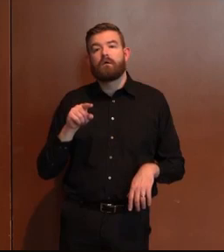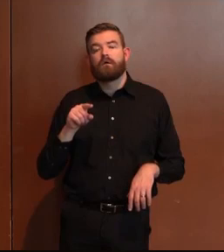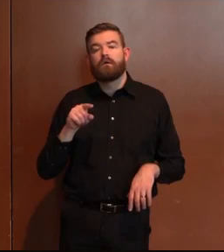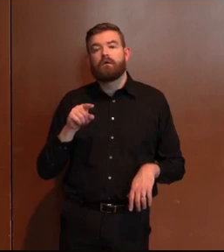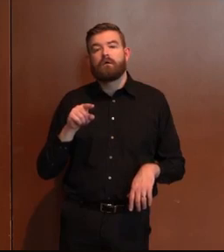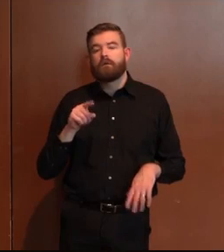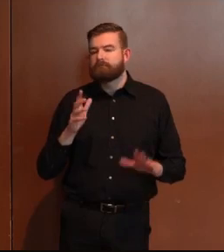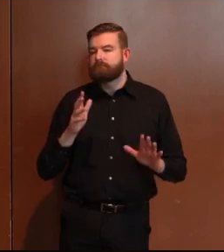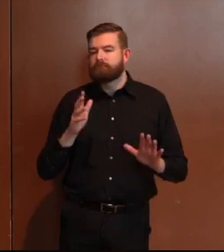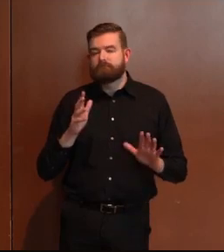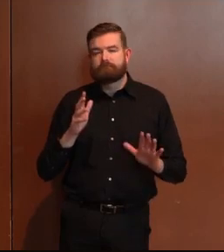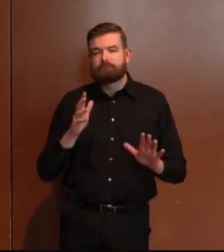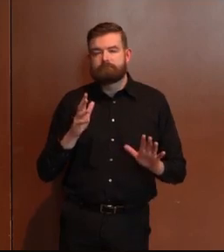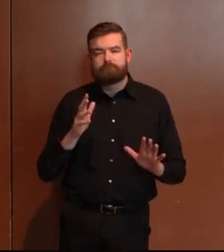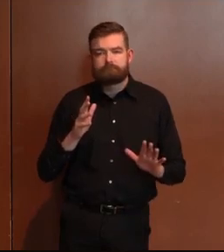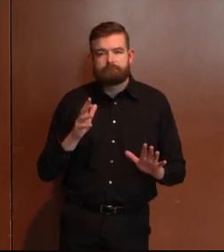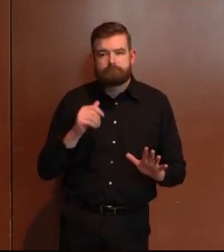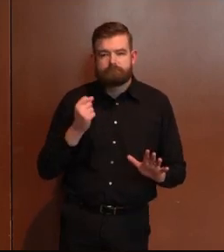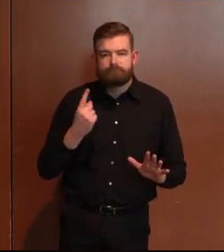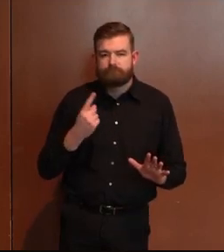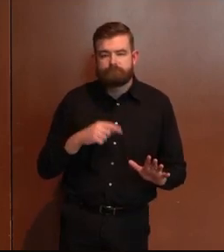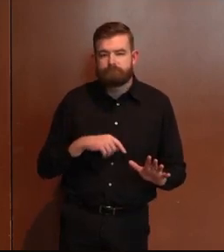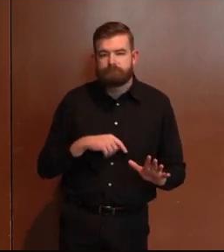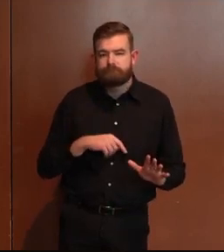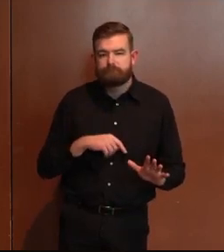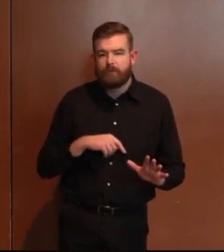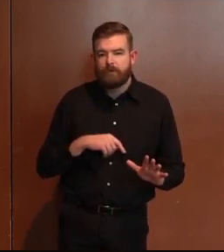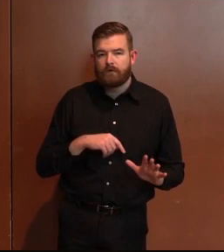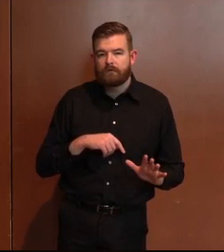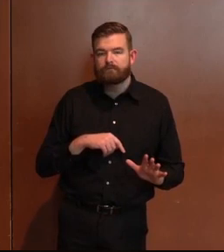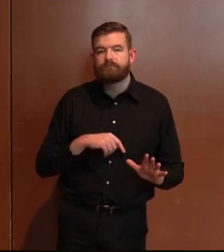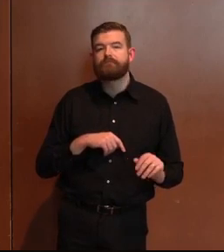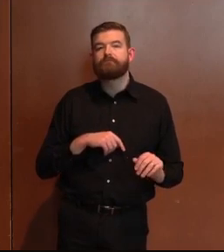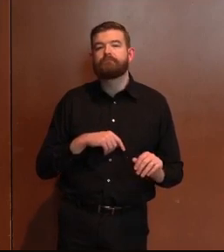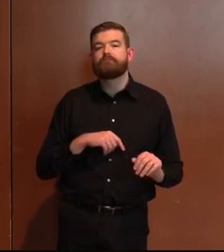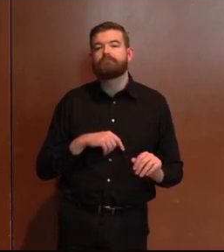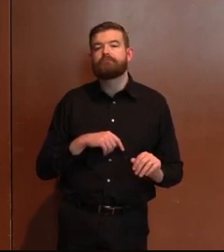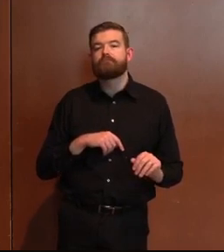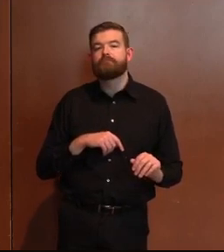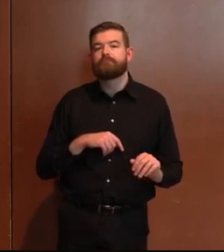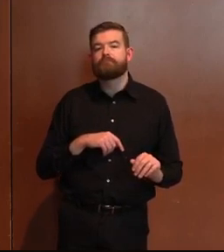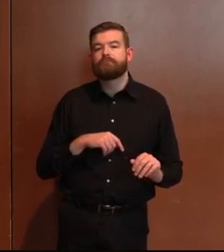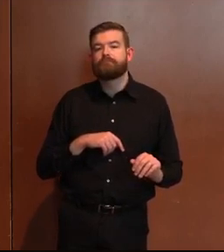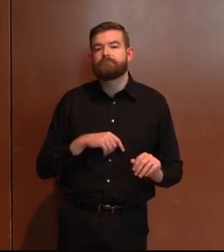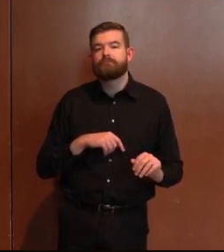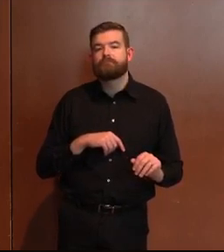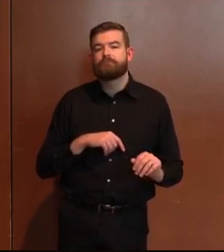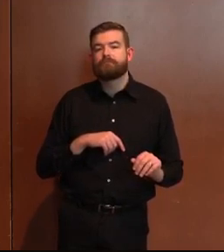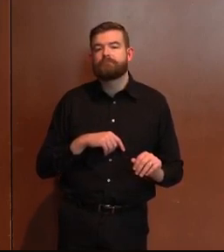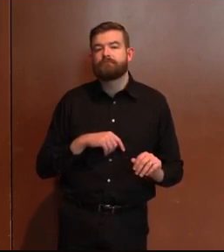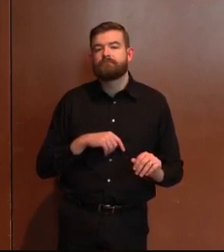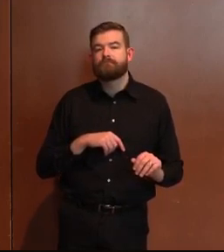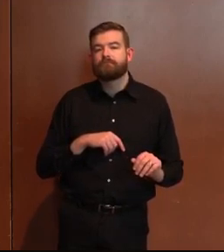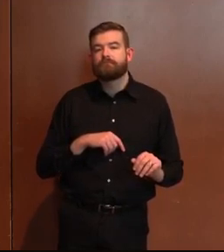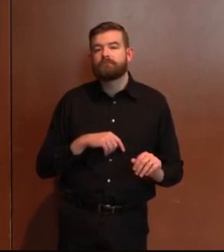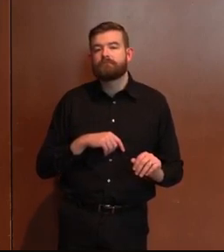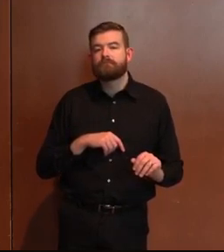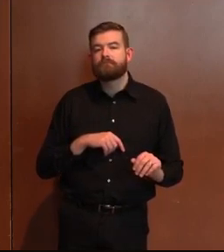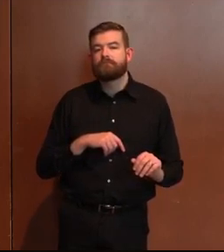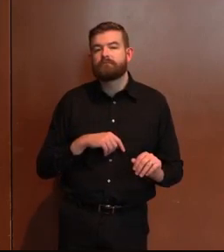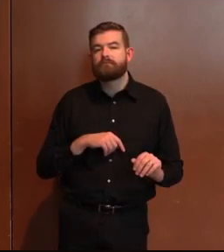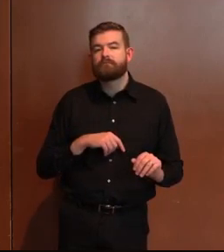is actually good common sense measures too, restricted from caring for severely immunocompromised patients,